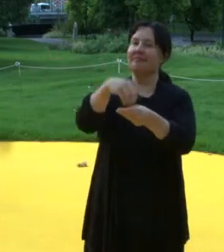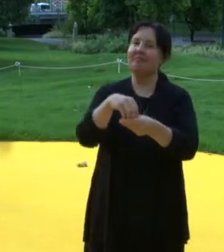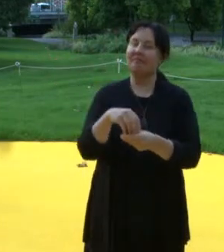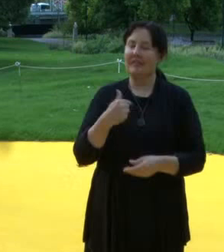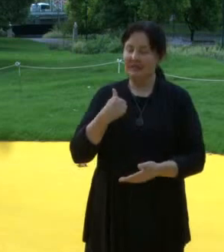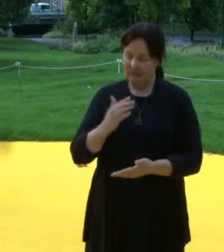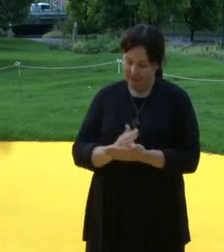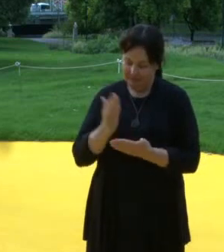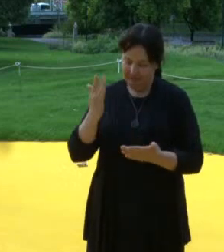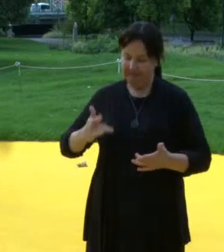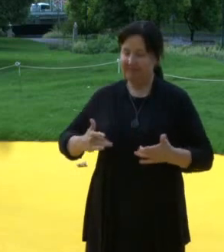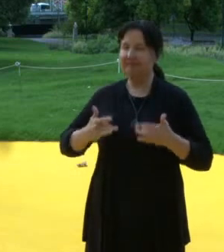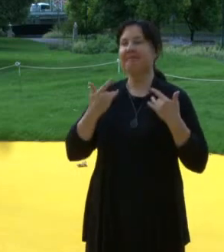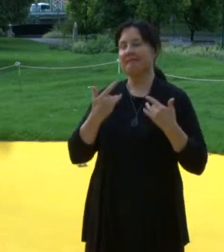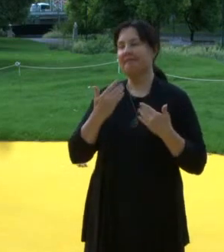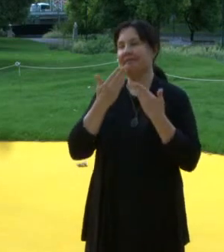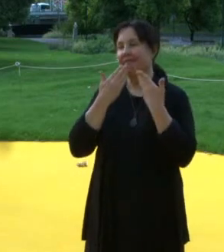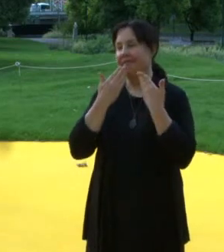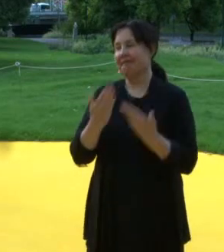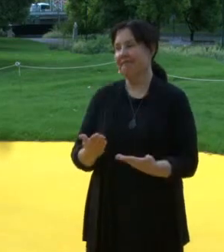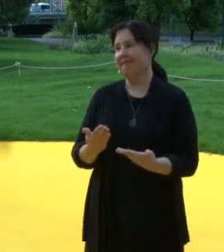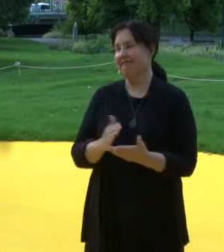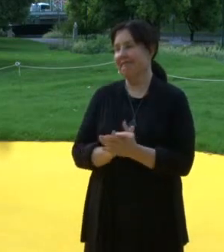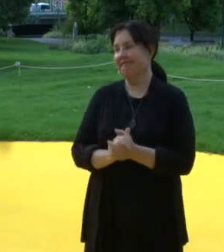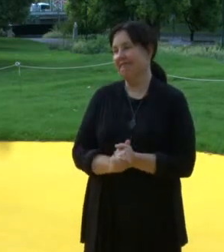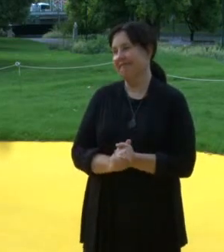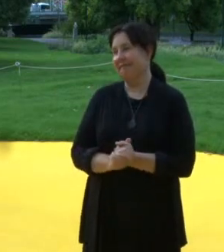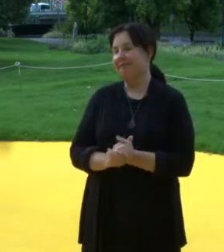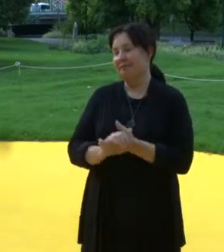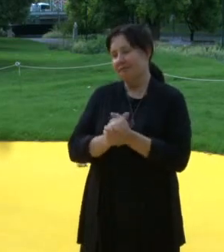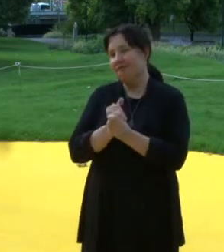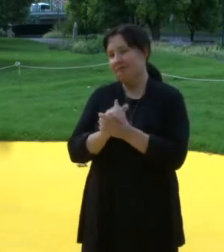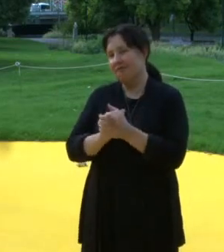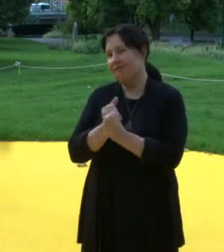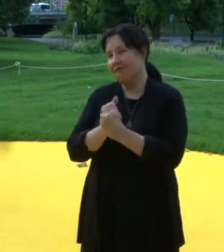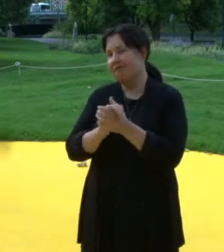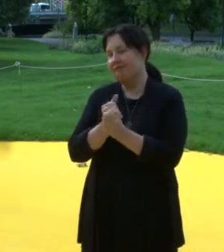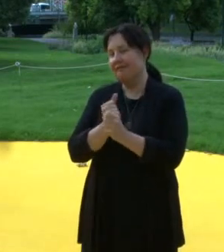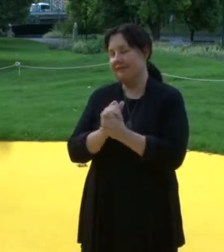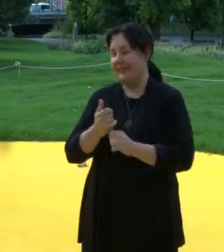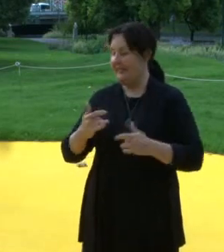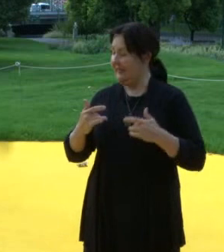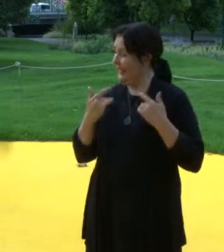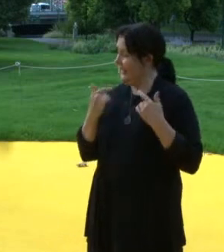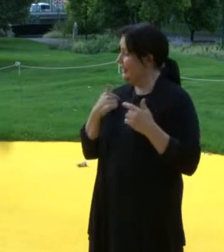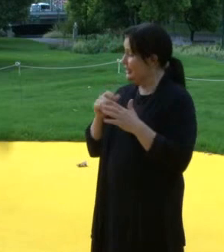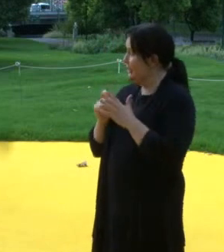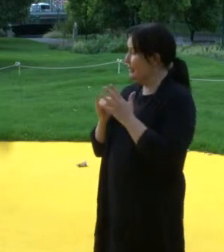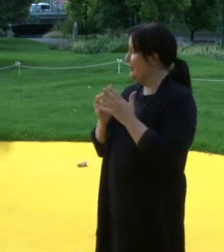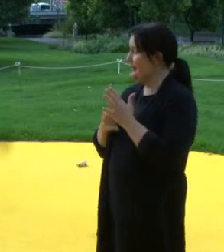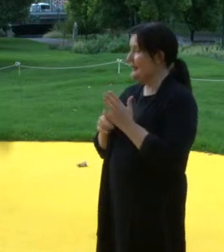I'm truly grateful. I truly don't feel like I deserve it.